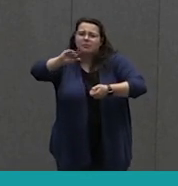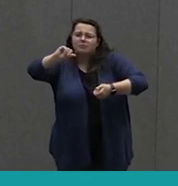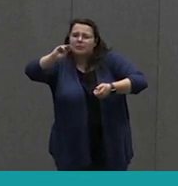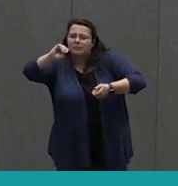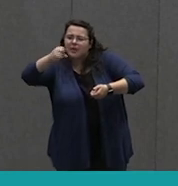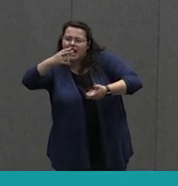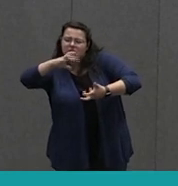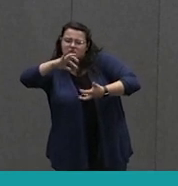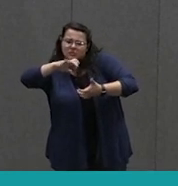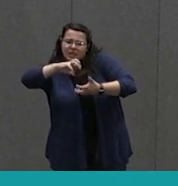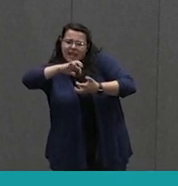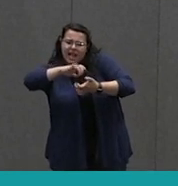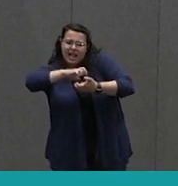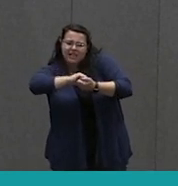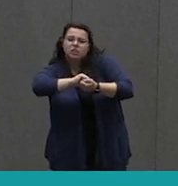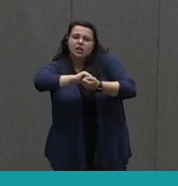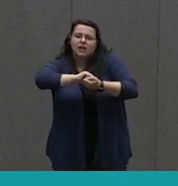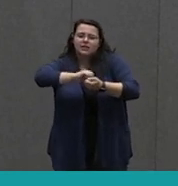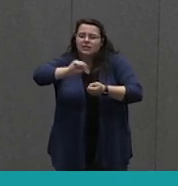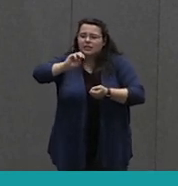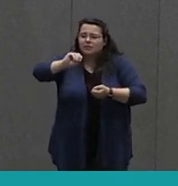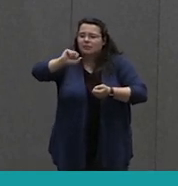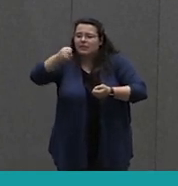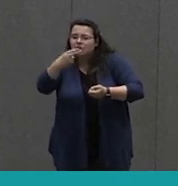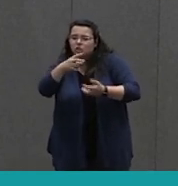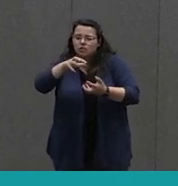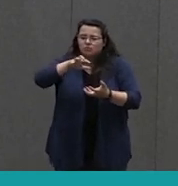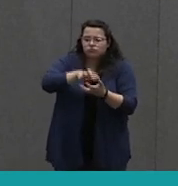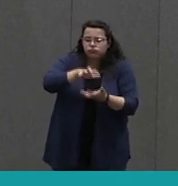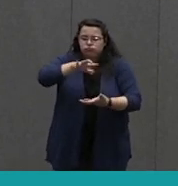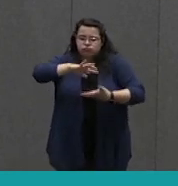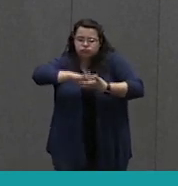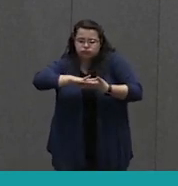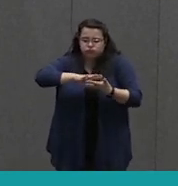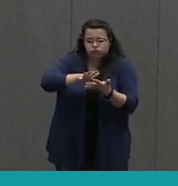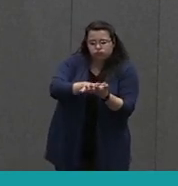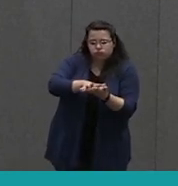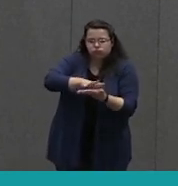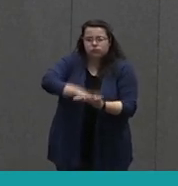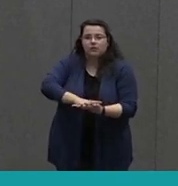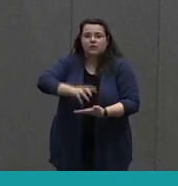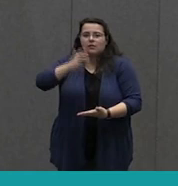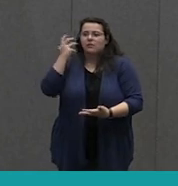beautiful or disgusting or